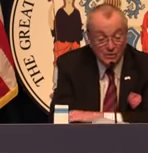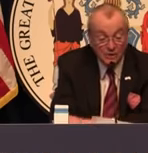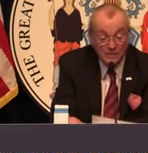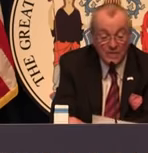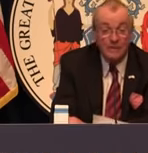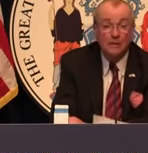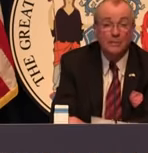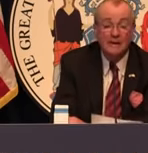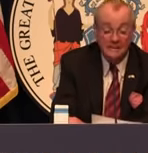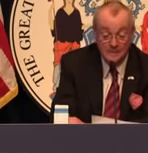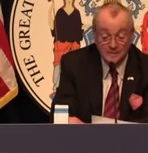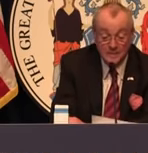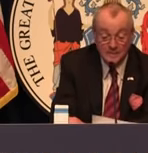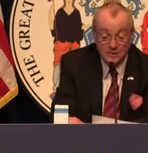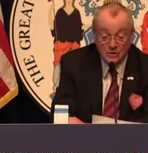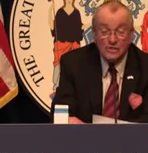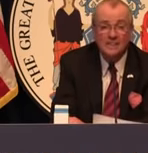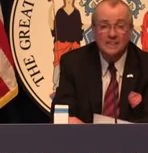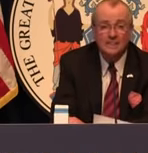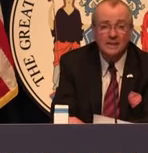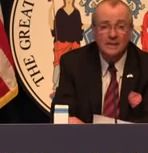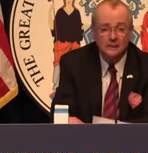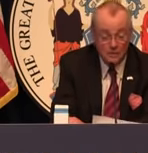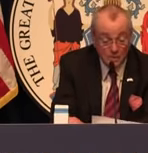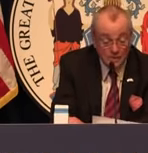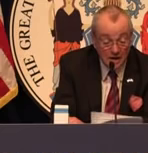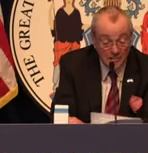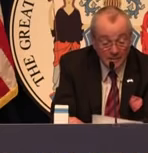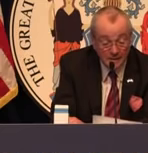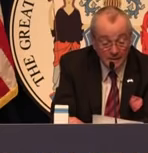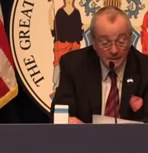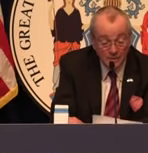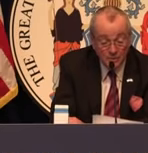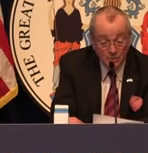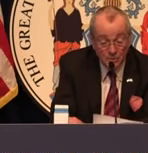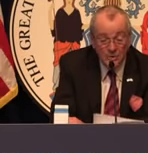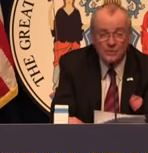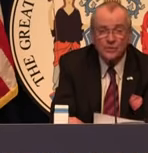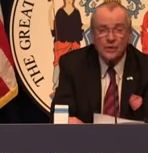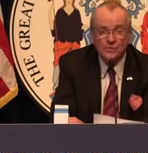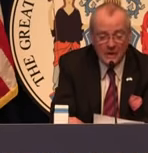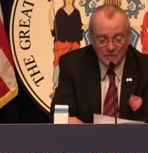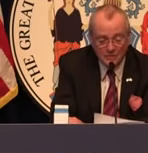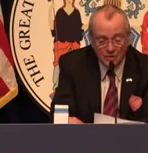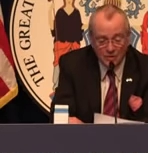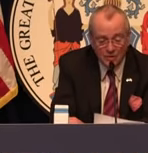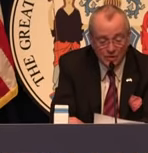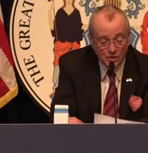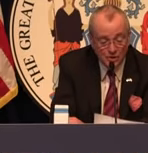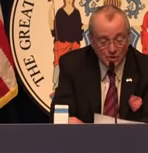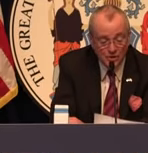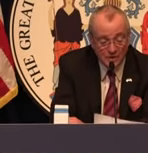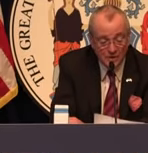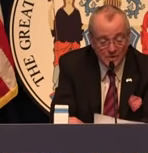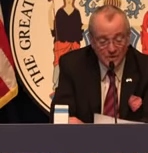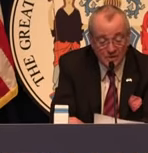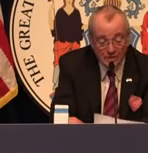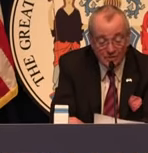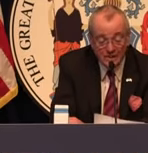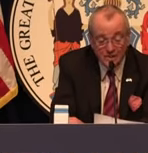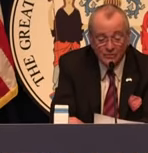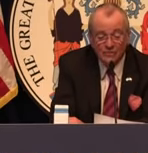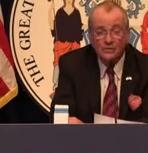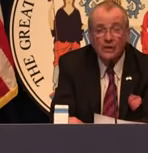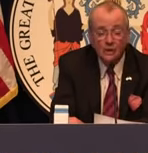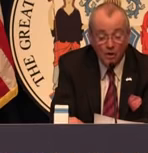lengthy career with Chemical Bank in New York City until her retirement. She was a woman of strong faith, devoted to her church and volunteering